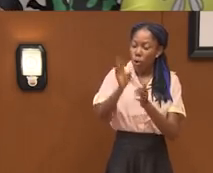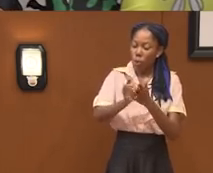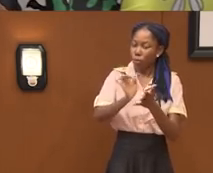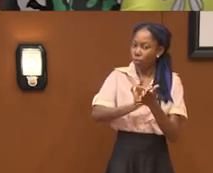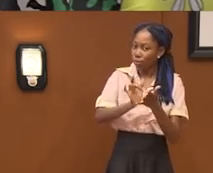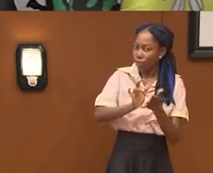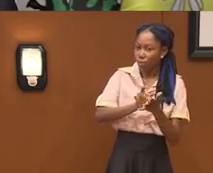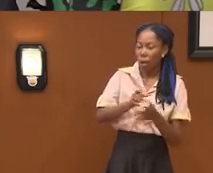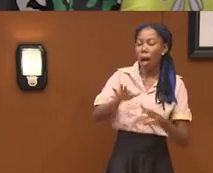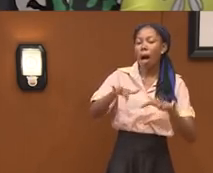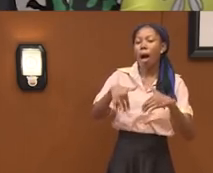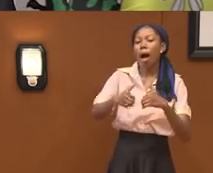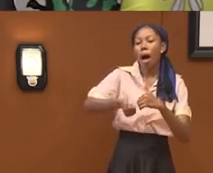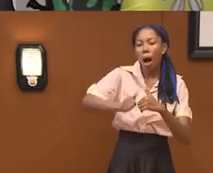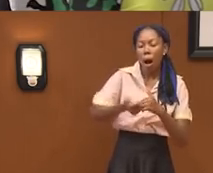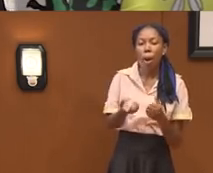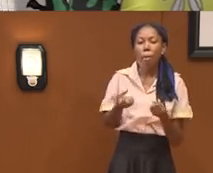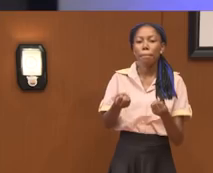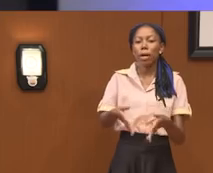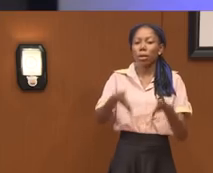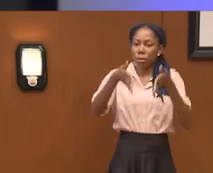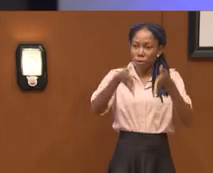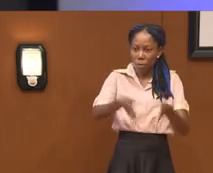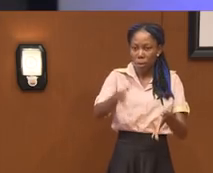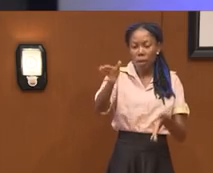calculation, how much is outstanding?